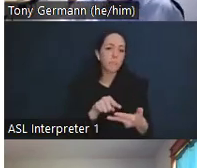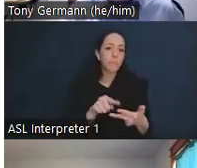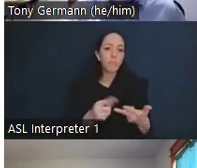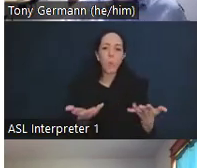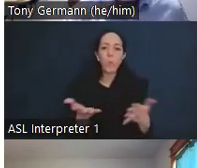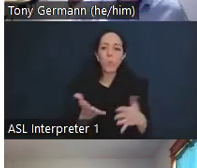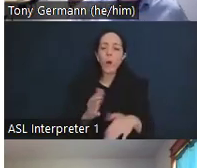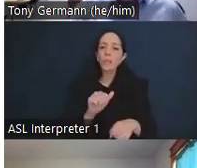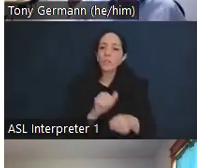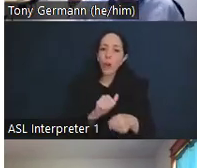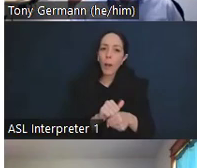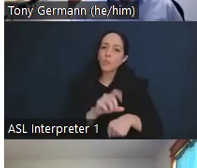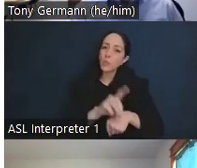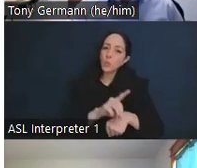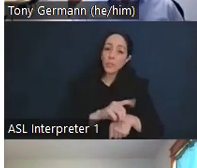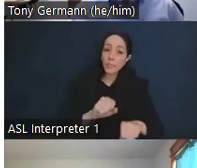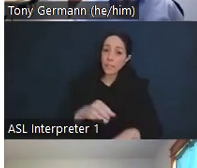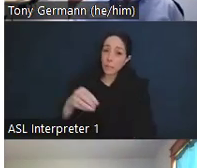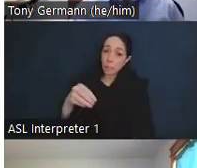what meetings count.